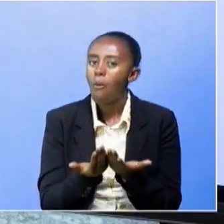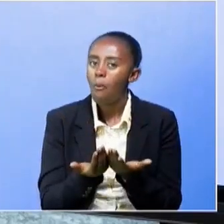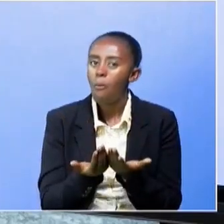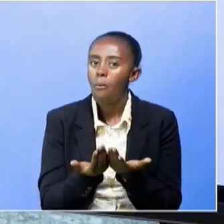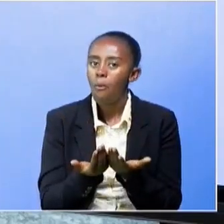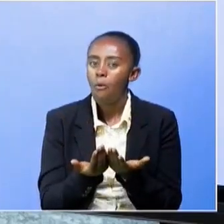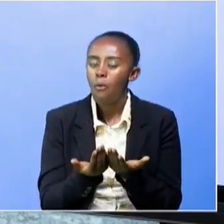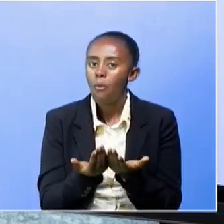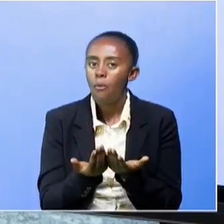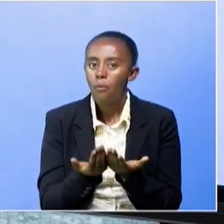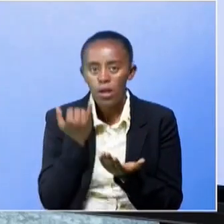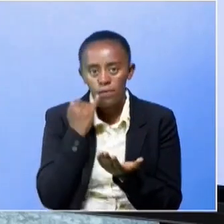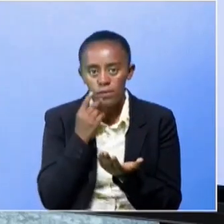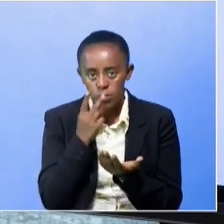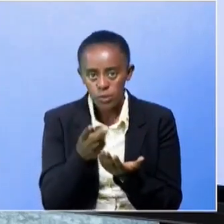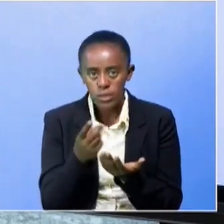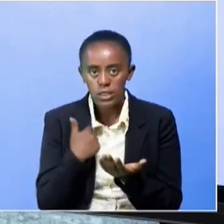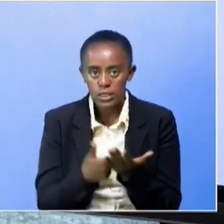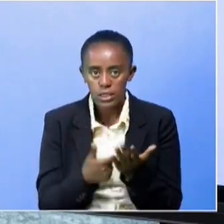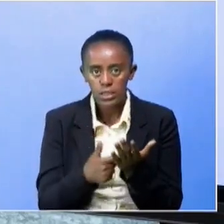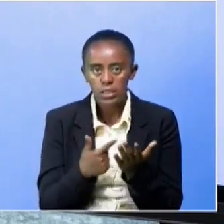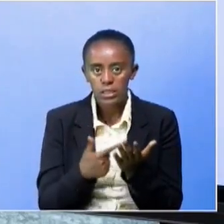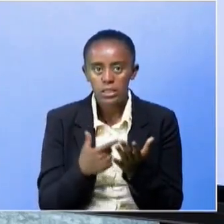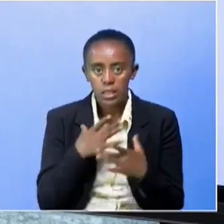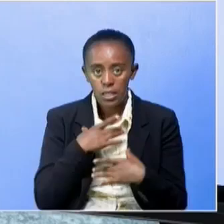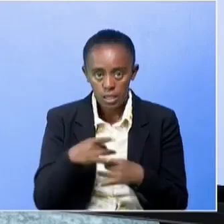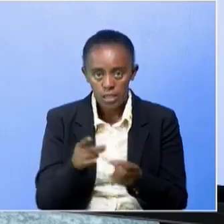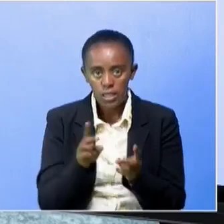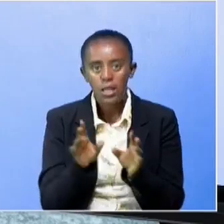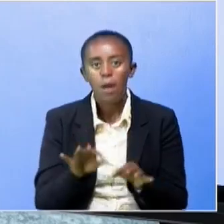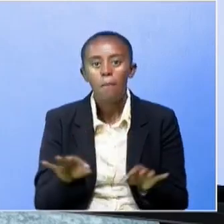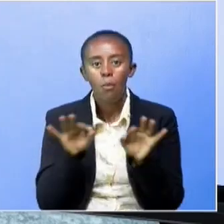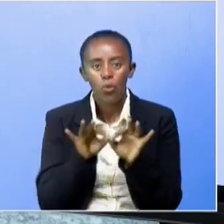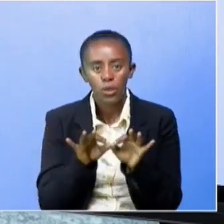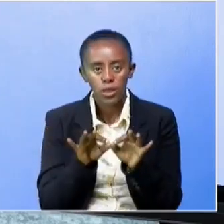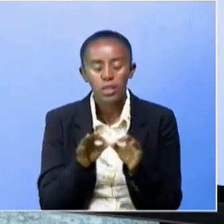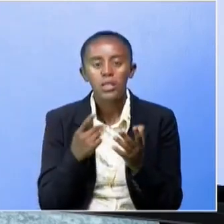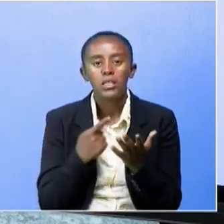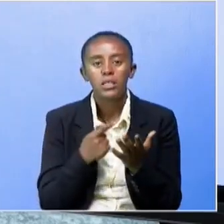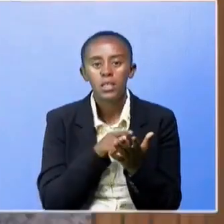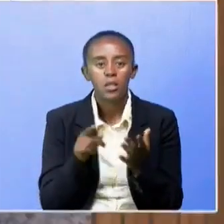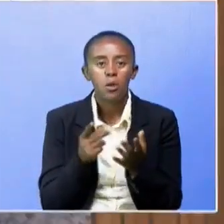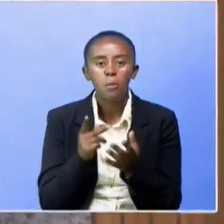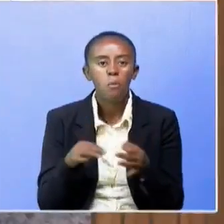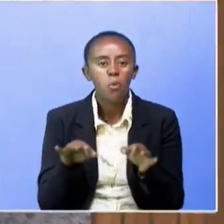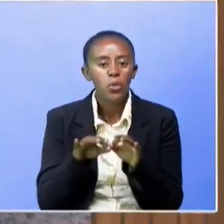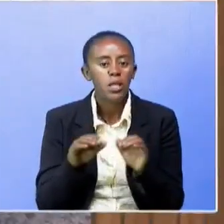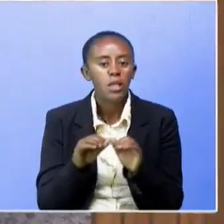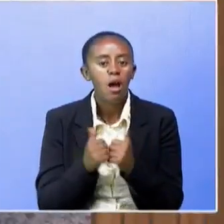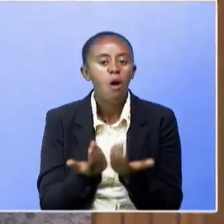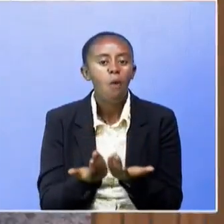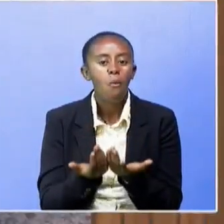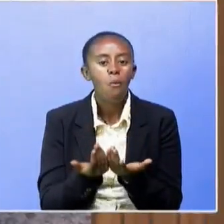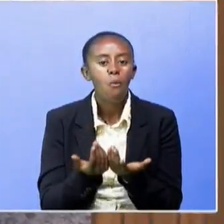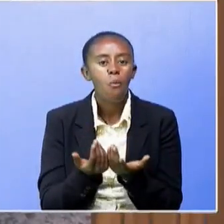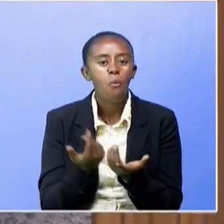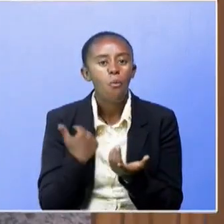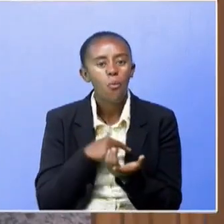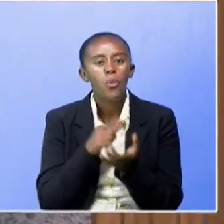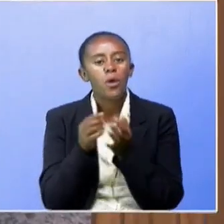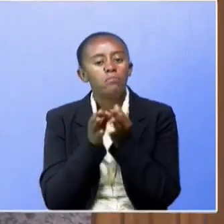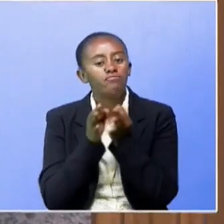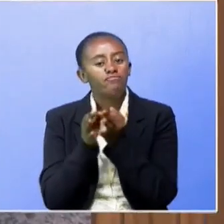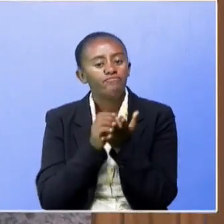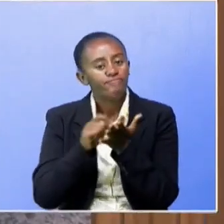see these elements and if we see their importance, how can we write a